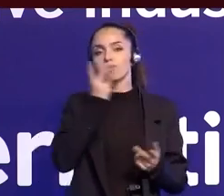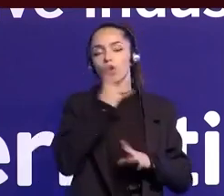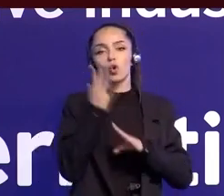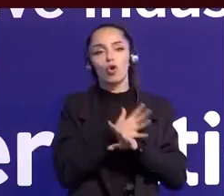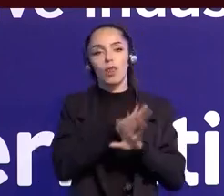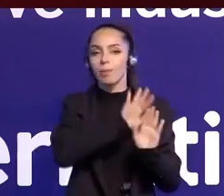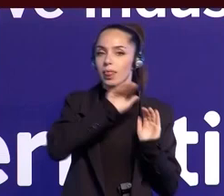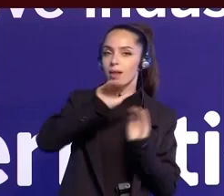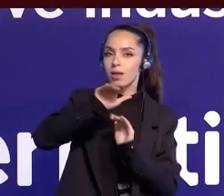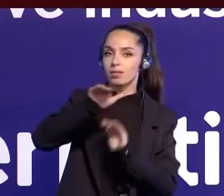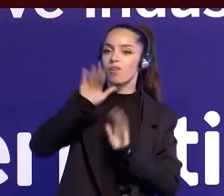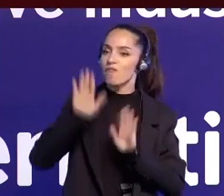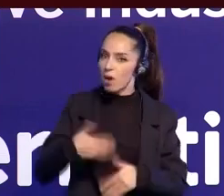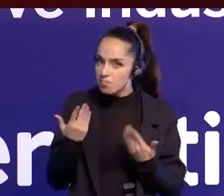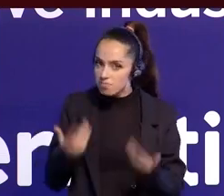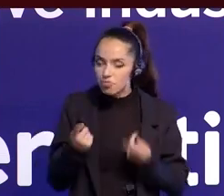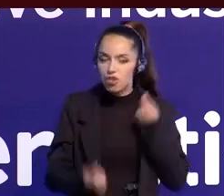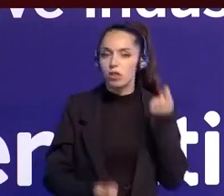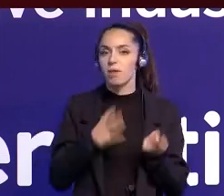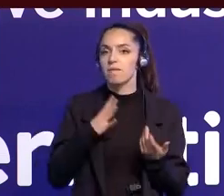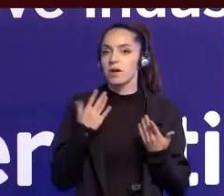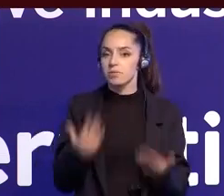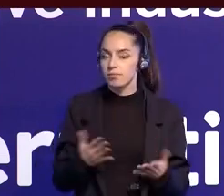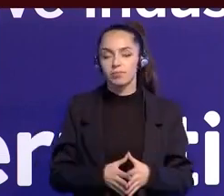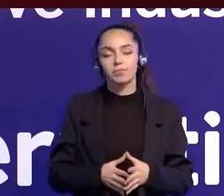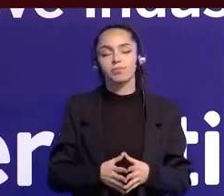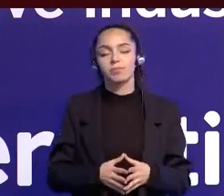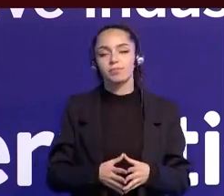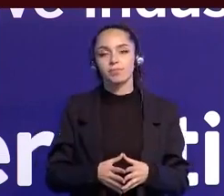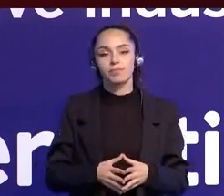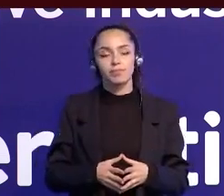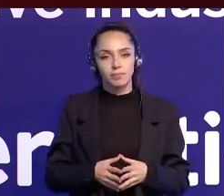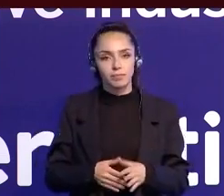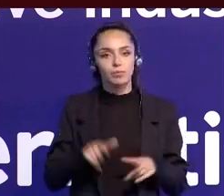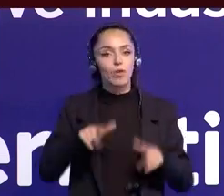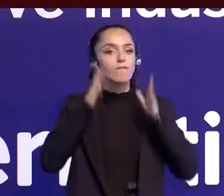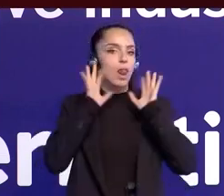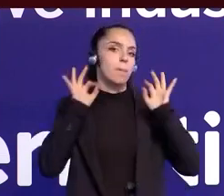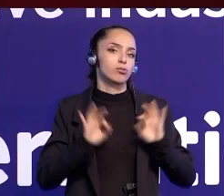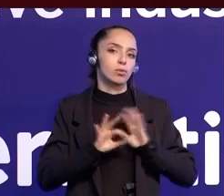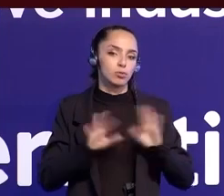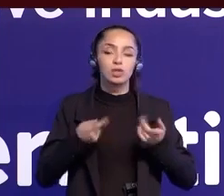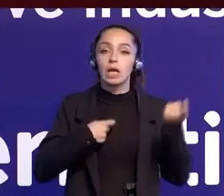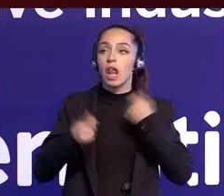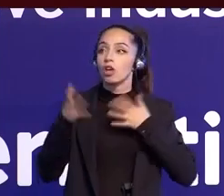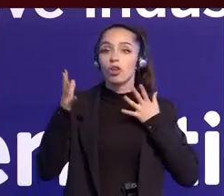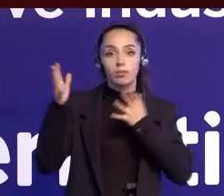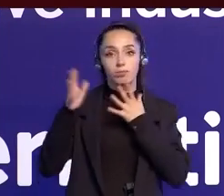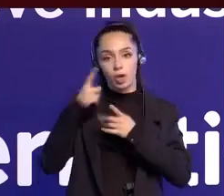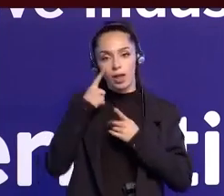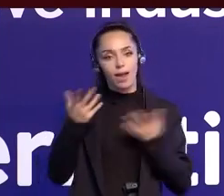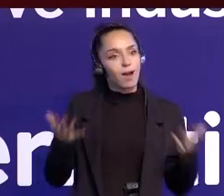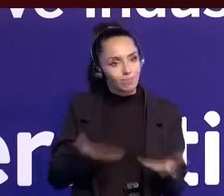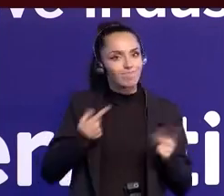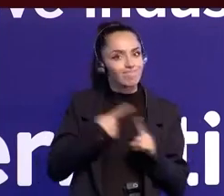establishing new business supply and demand chains, such as like export promotion, trade missions, B2B meetings